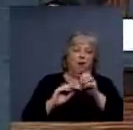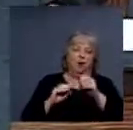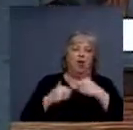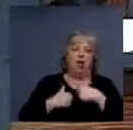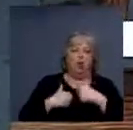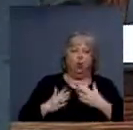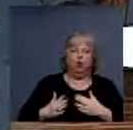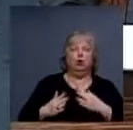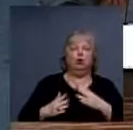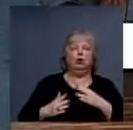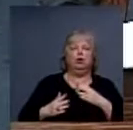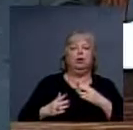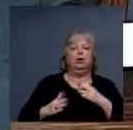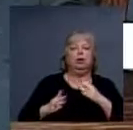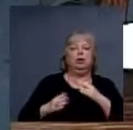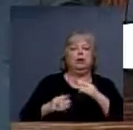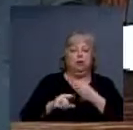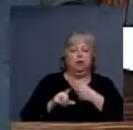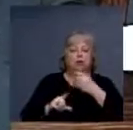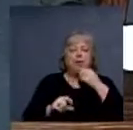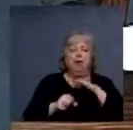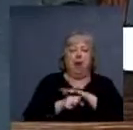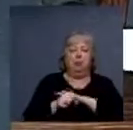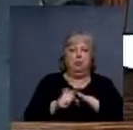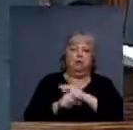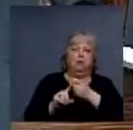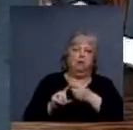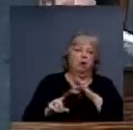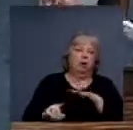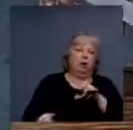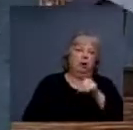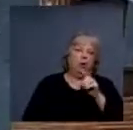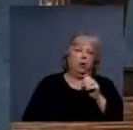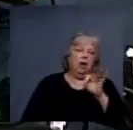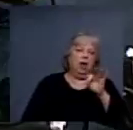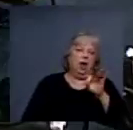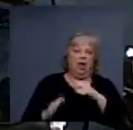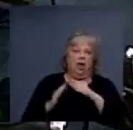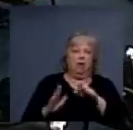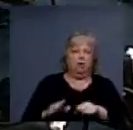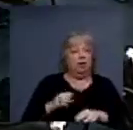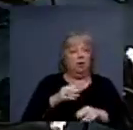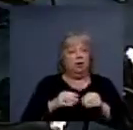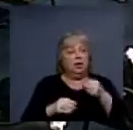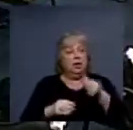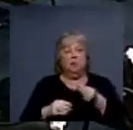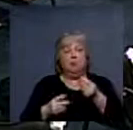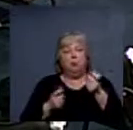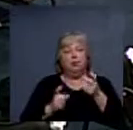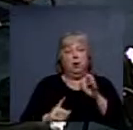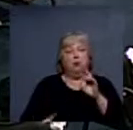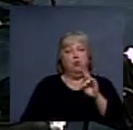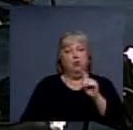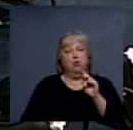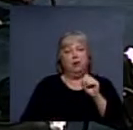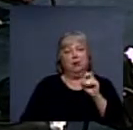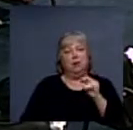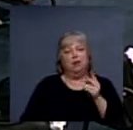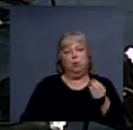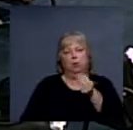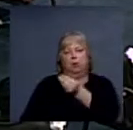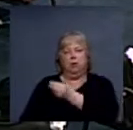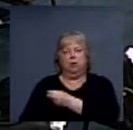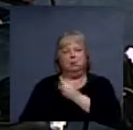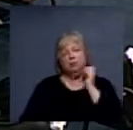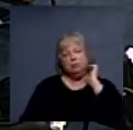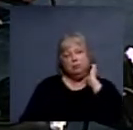the neighborhood out of approximately 109 houses. Mr. Clark, if you'd hand them to Mr. Fortson, and then he'll pass them around. I also was